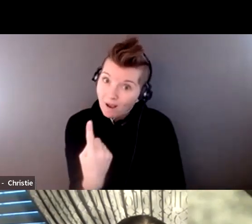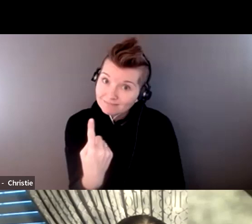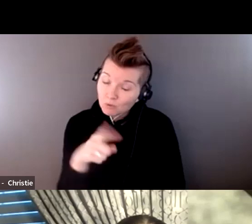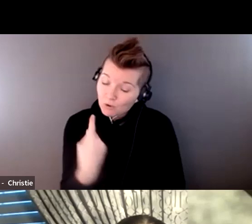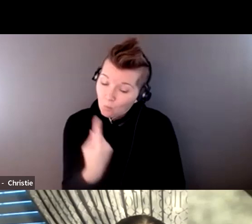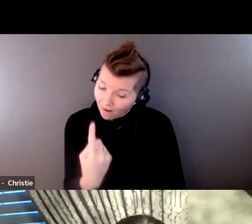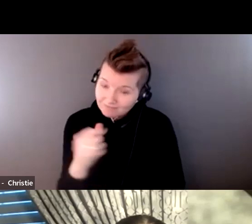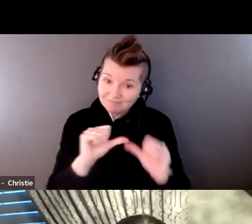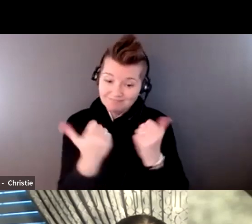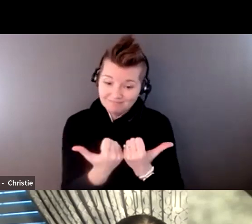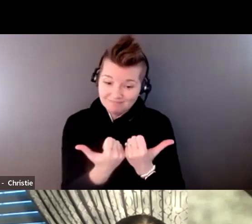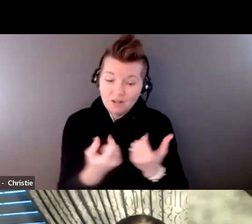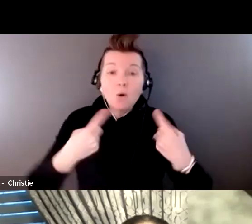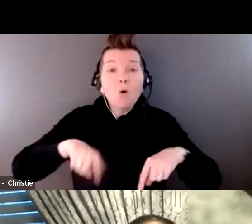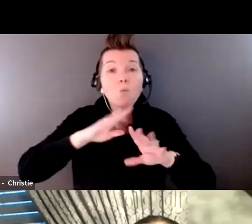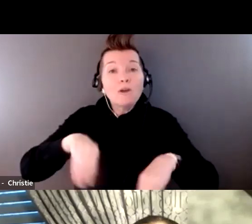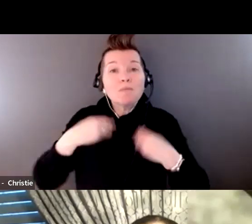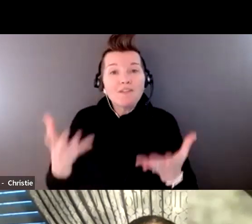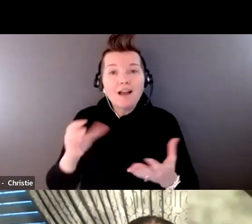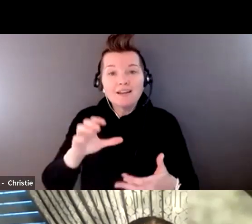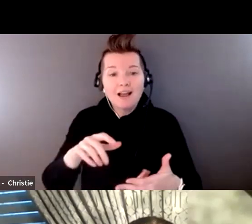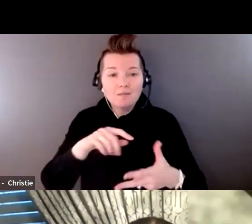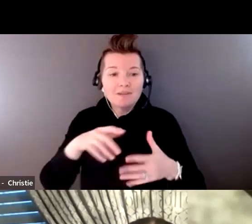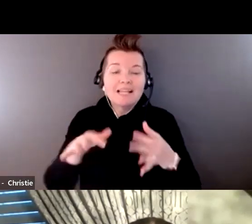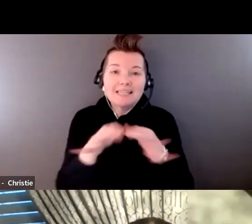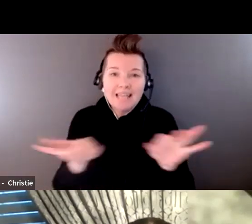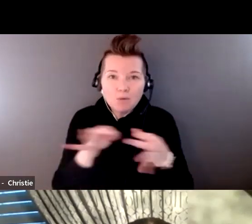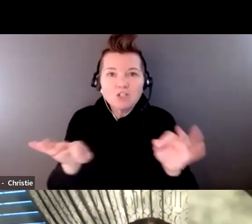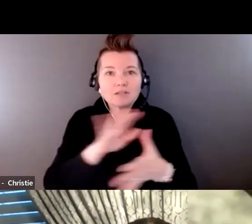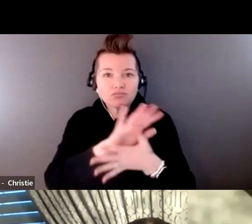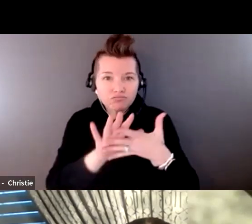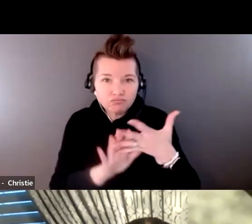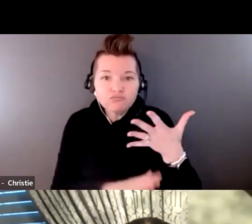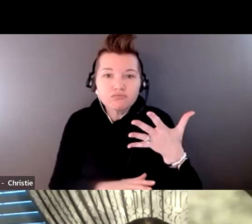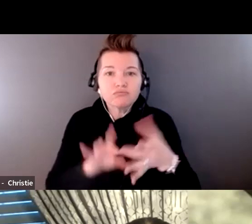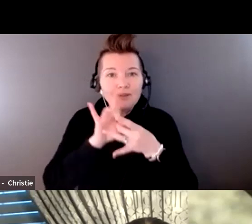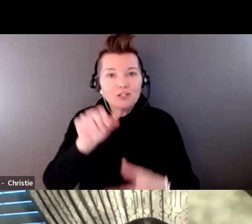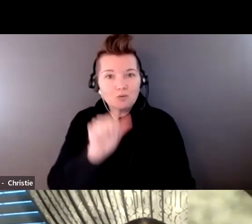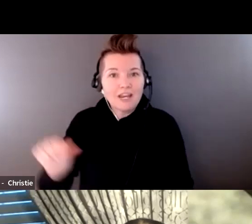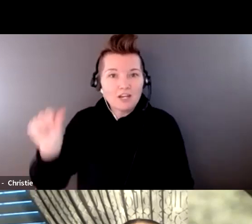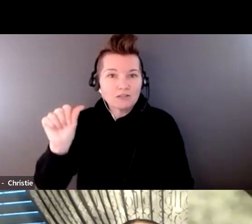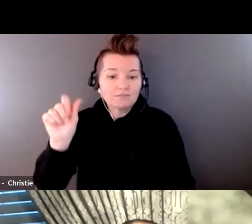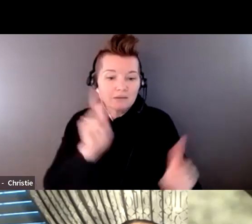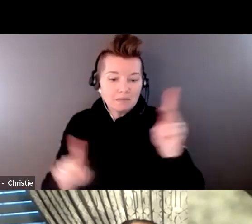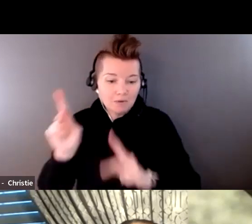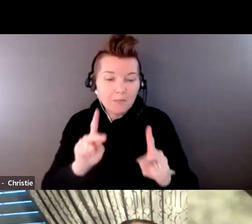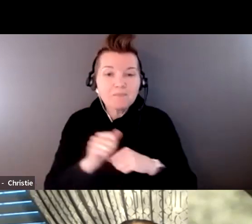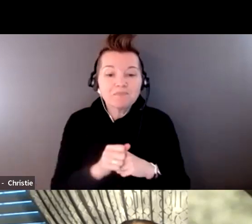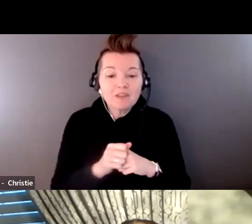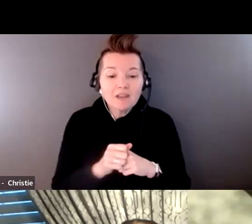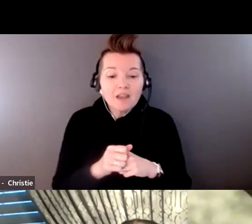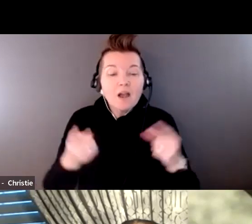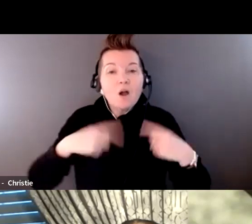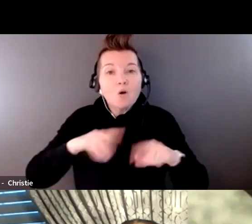We serve Cantonese, Mandarin, Vietnamese, Tagalog speaking newcomers, racialized, and most